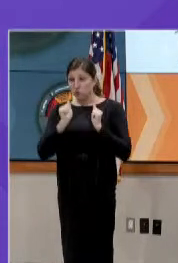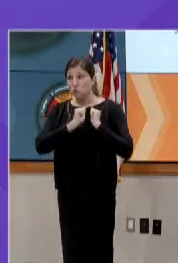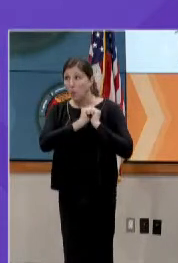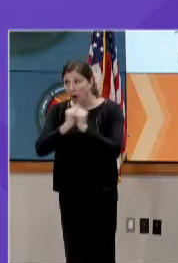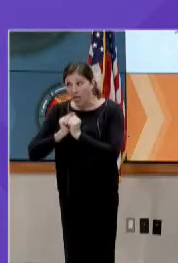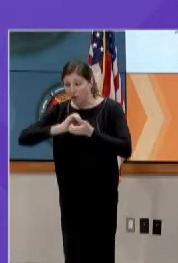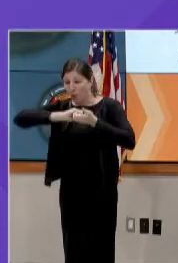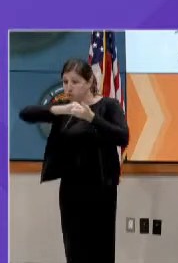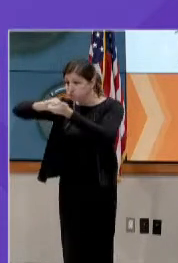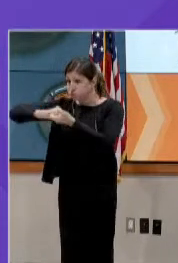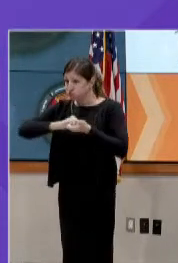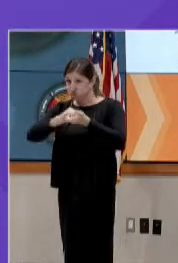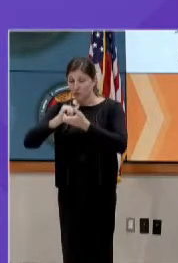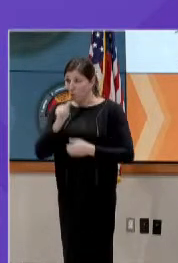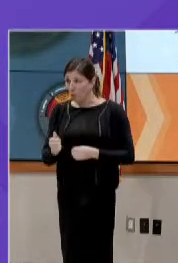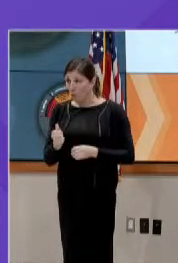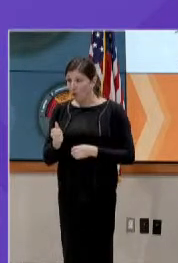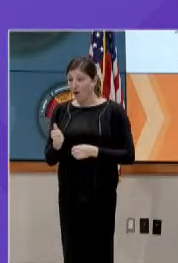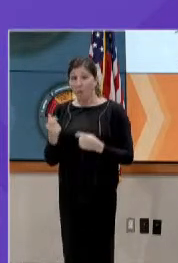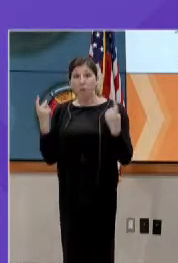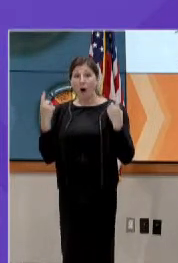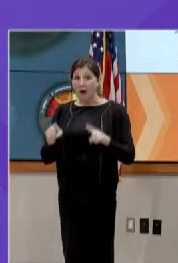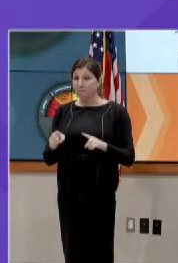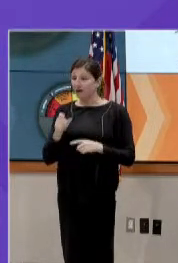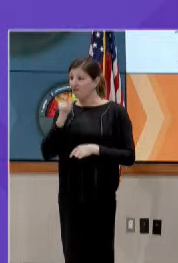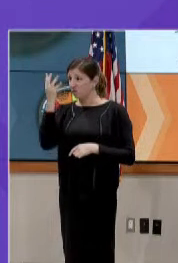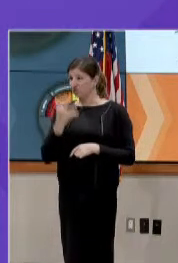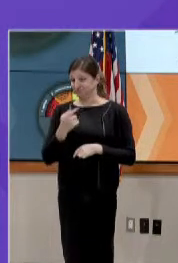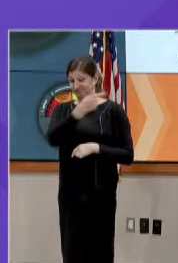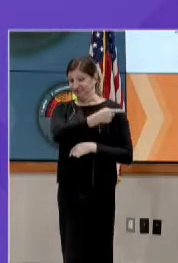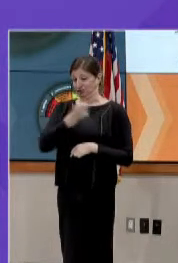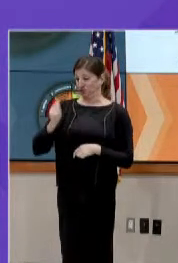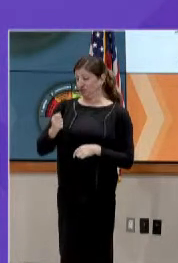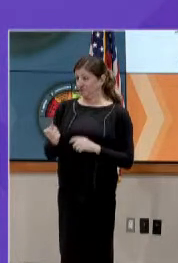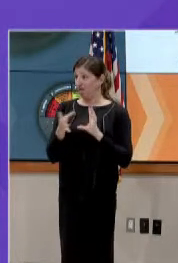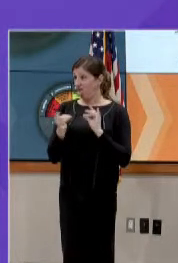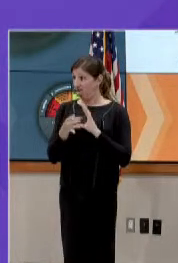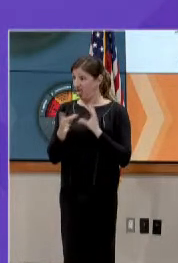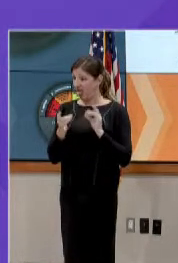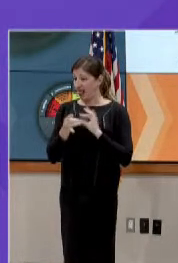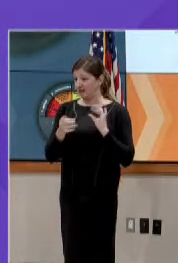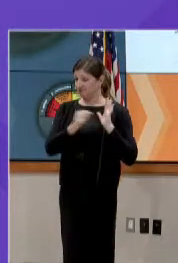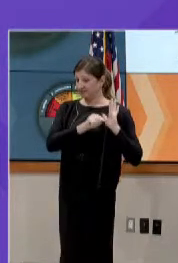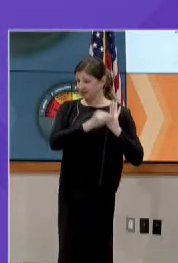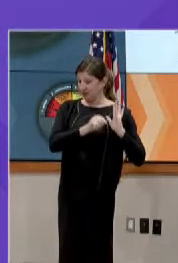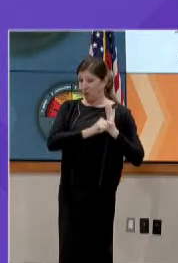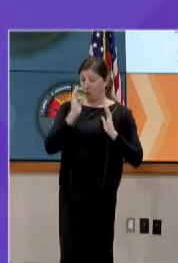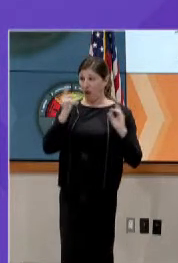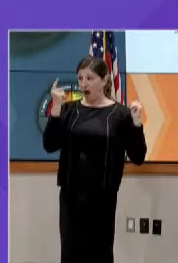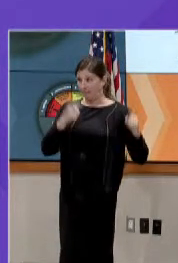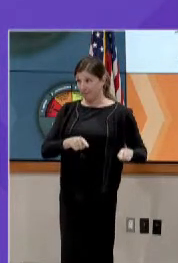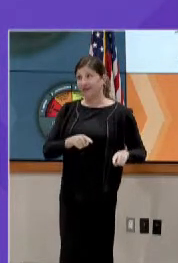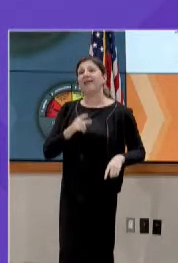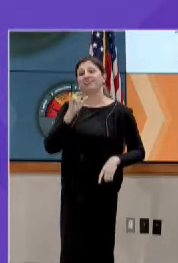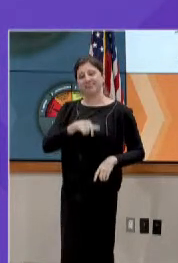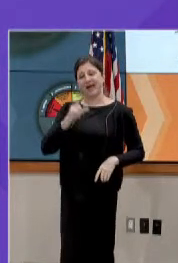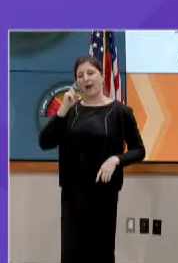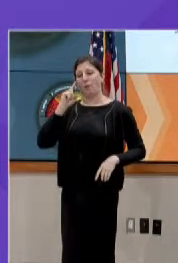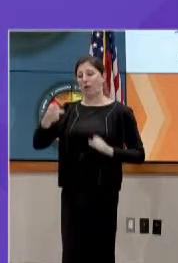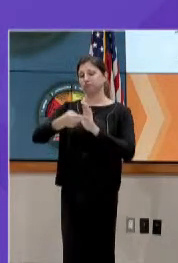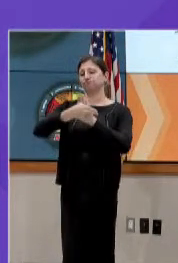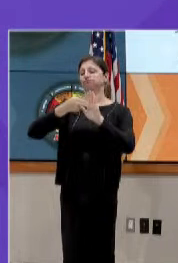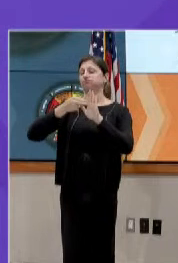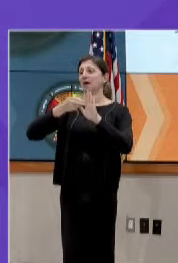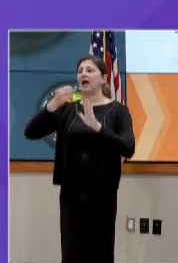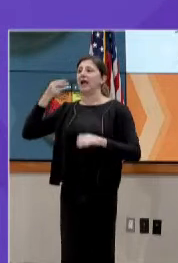together, unfortunately, all the things the judge talked about is what is going to be the history, but